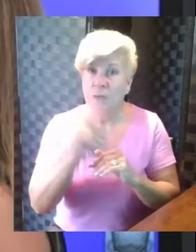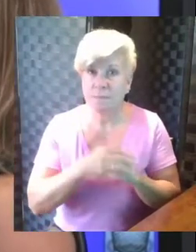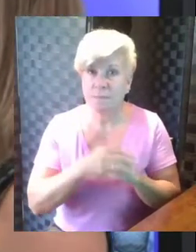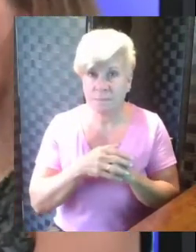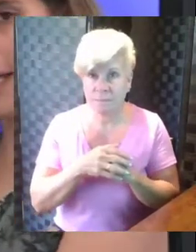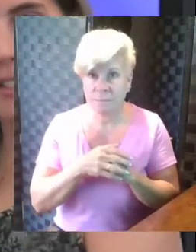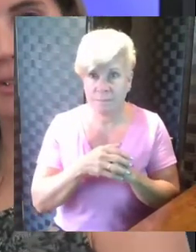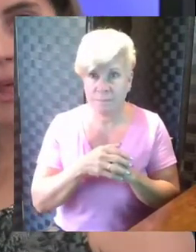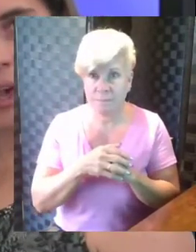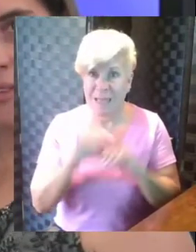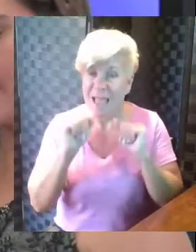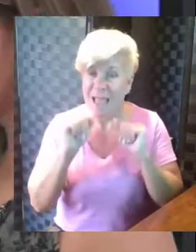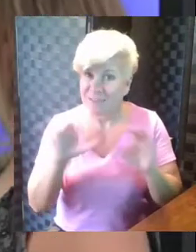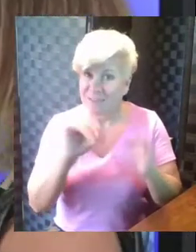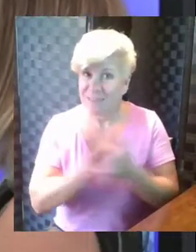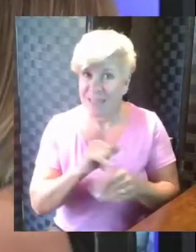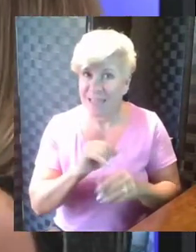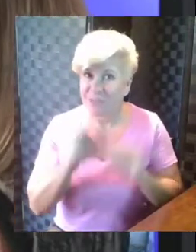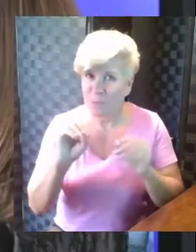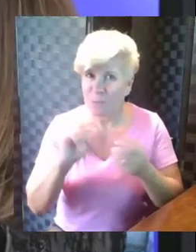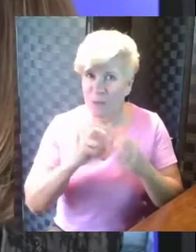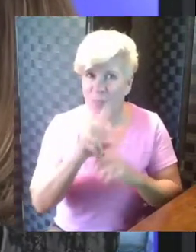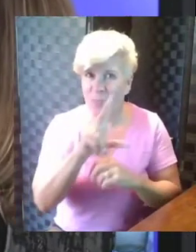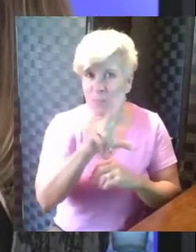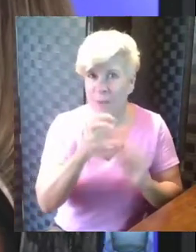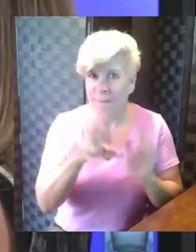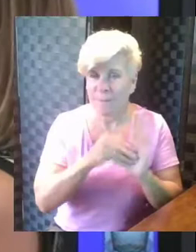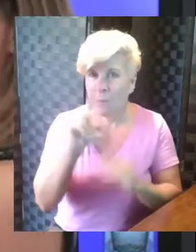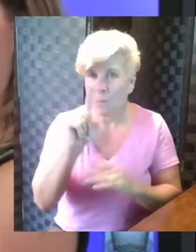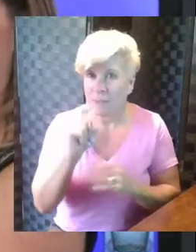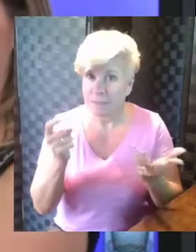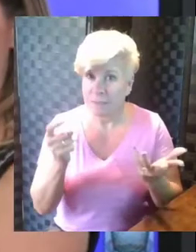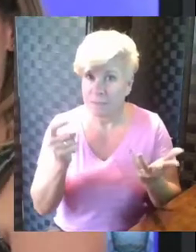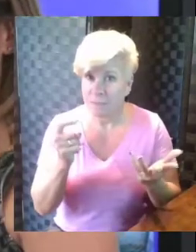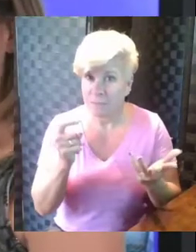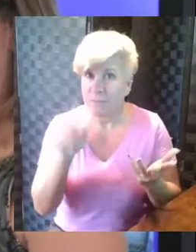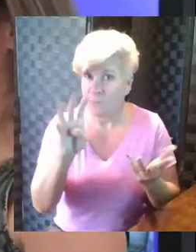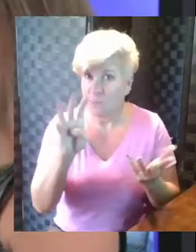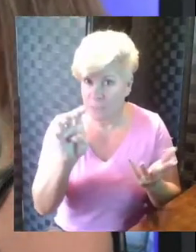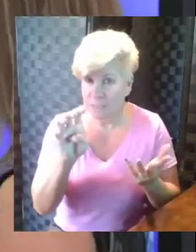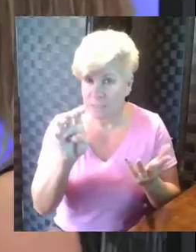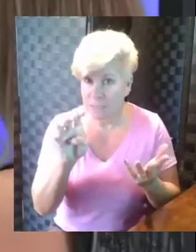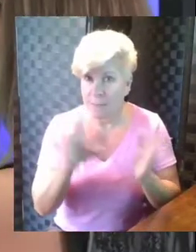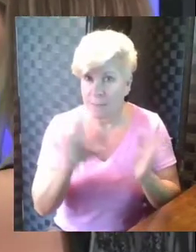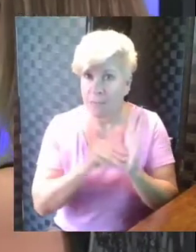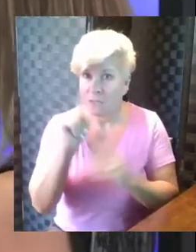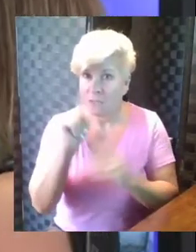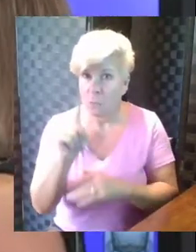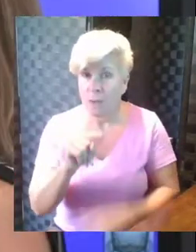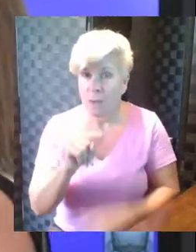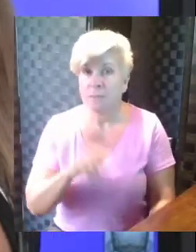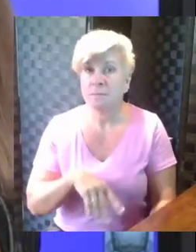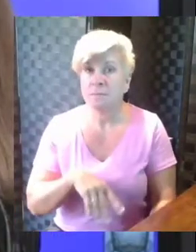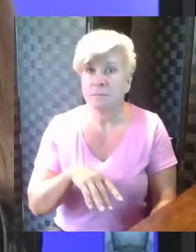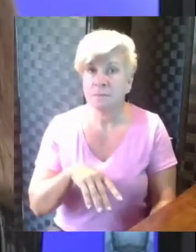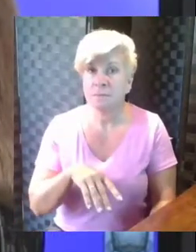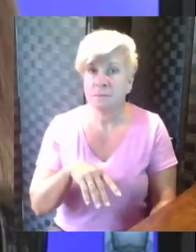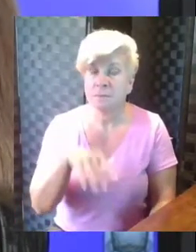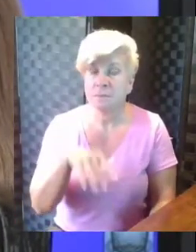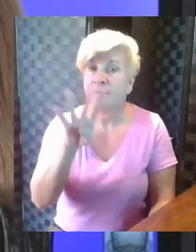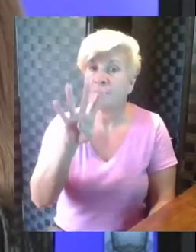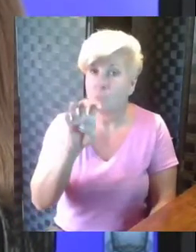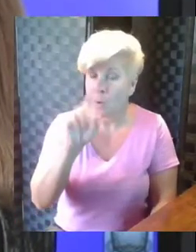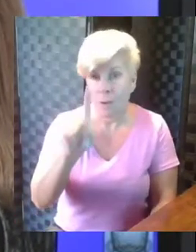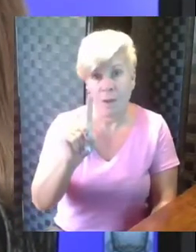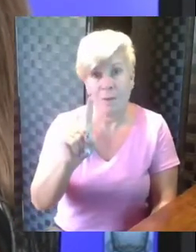plus 1. Well, I can do that. That's no problem at all. 300 plus 100 is 400 plus 1